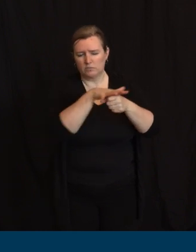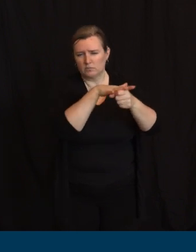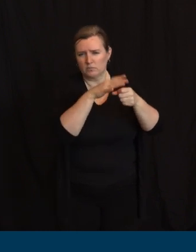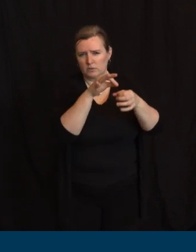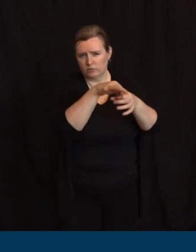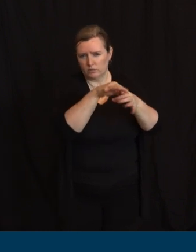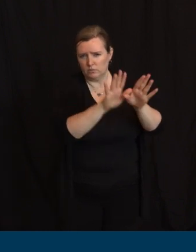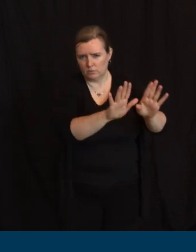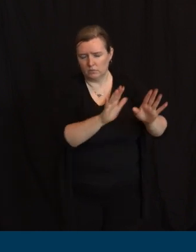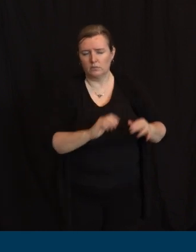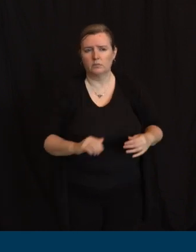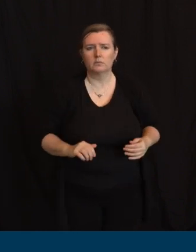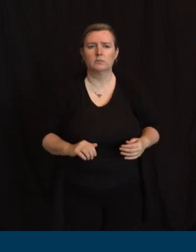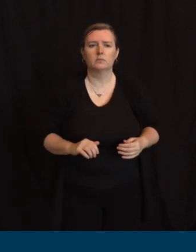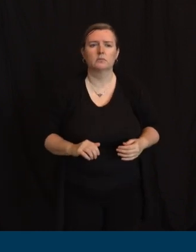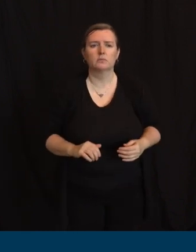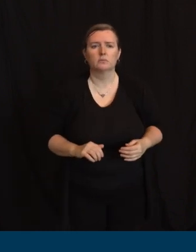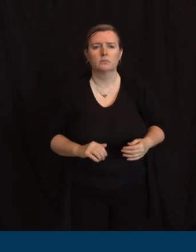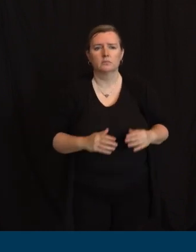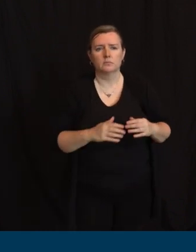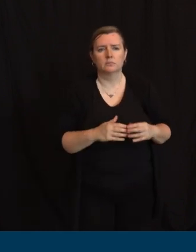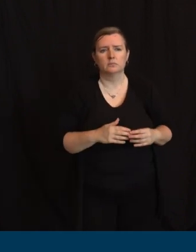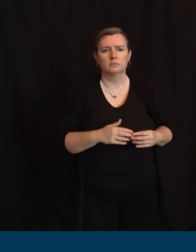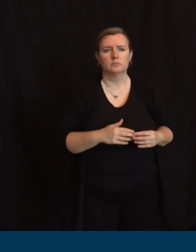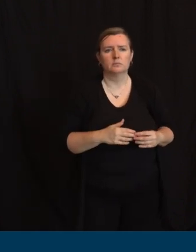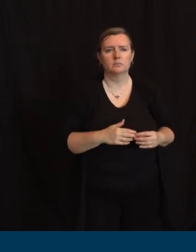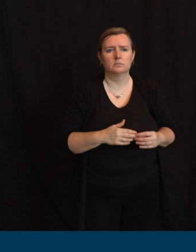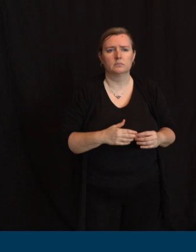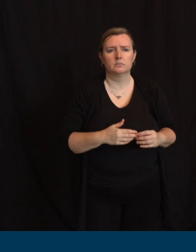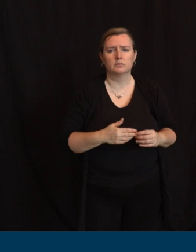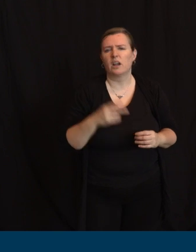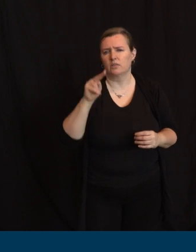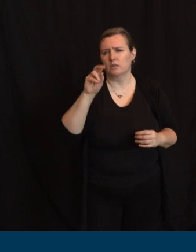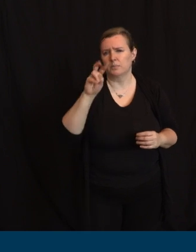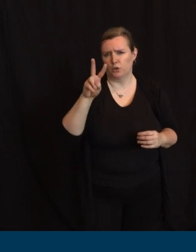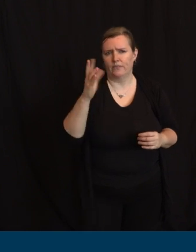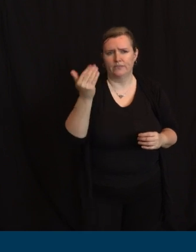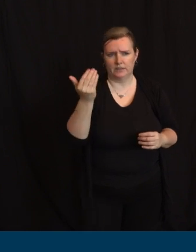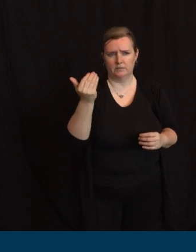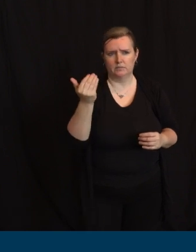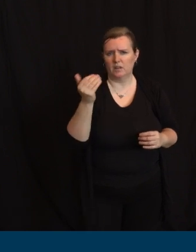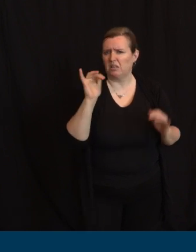that's always been the time frame. If there's more on that, I'll come back to you.